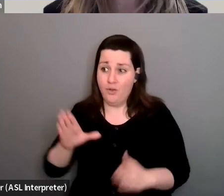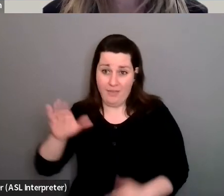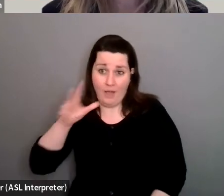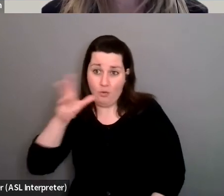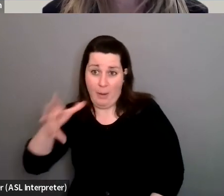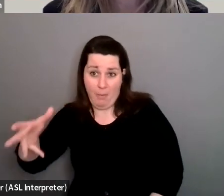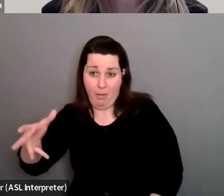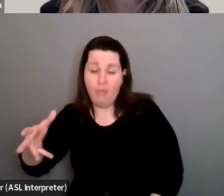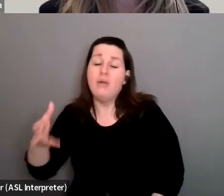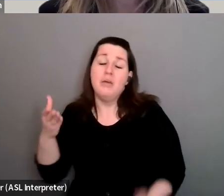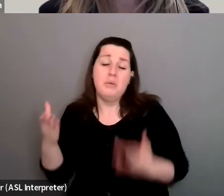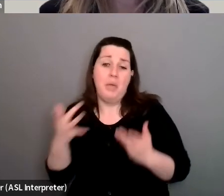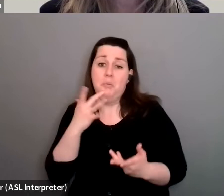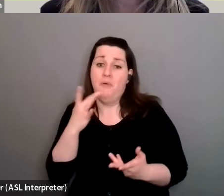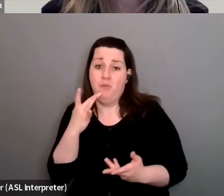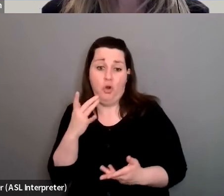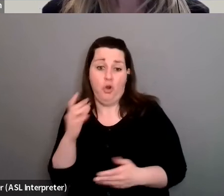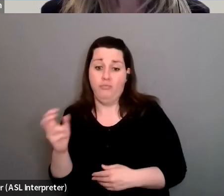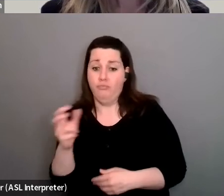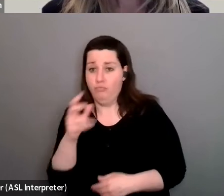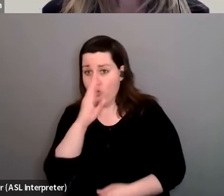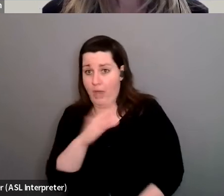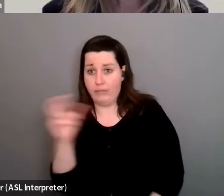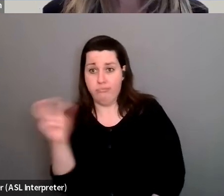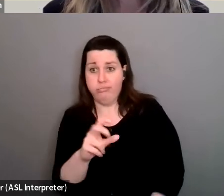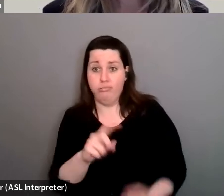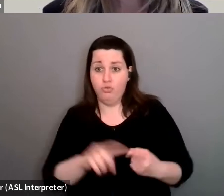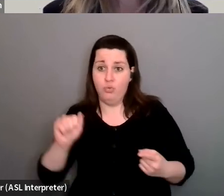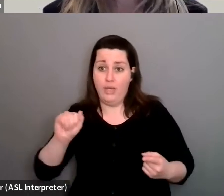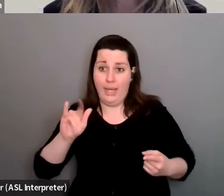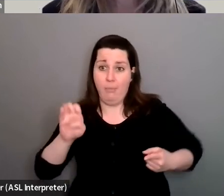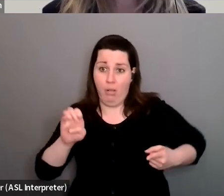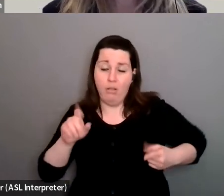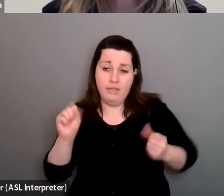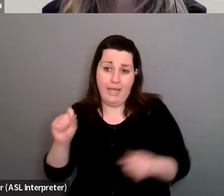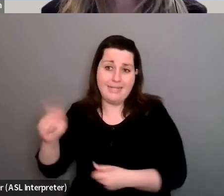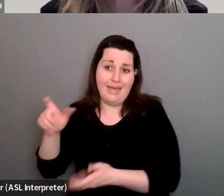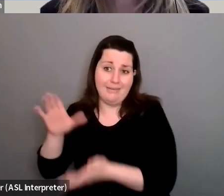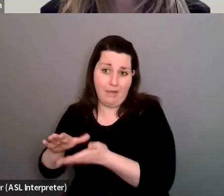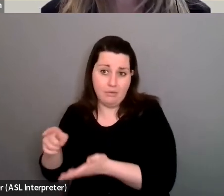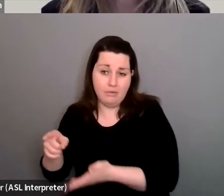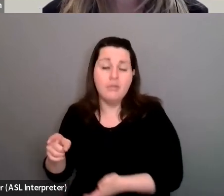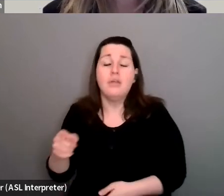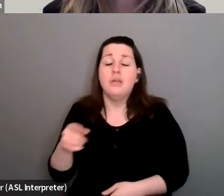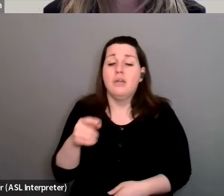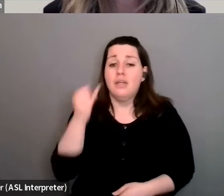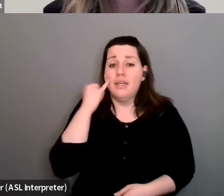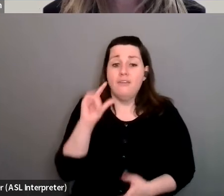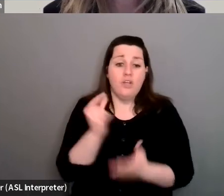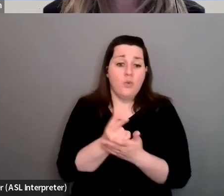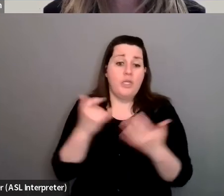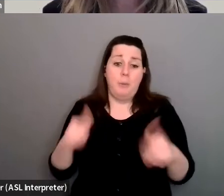taxpayer, might prefer to just put the money into ABLE directly. But if they have a graduation party and they